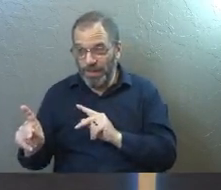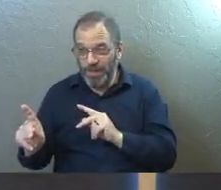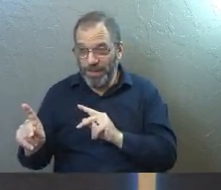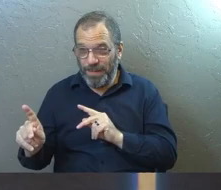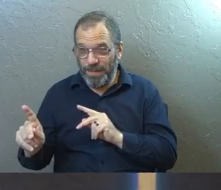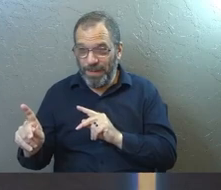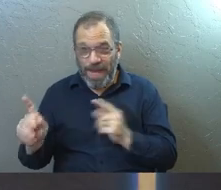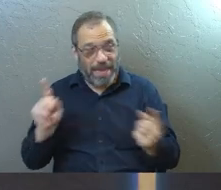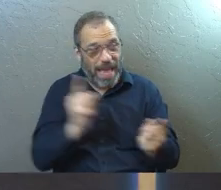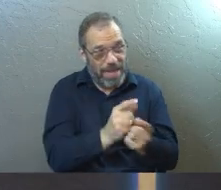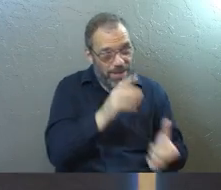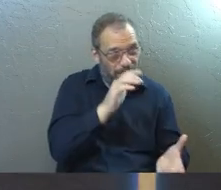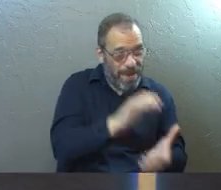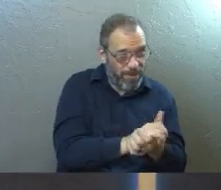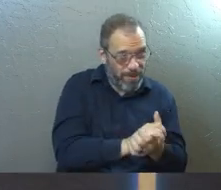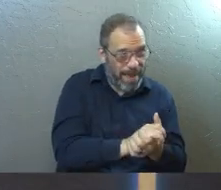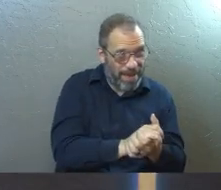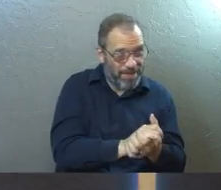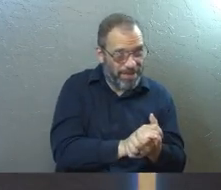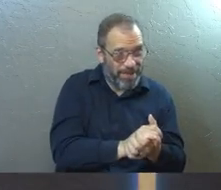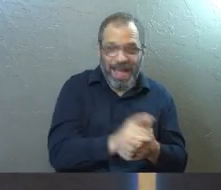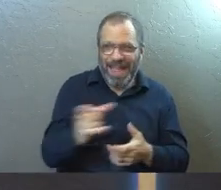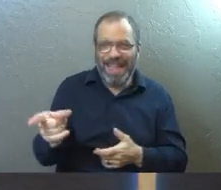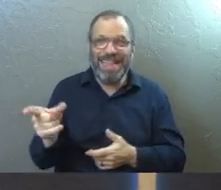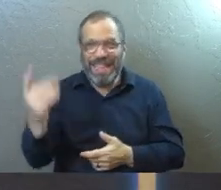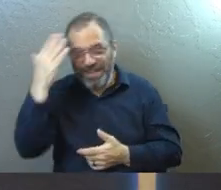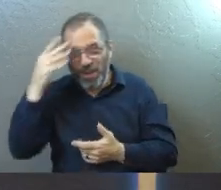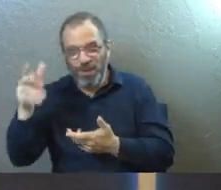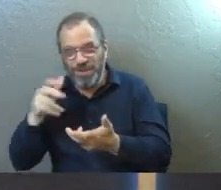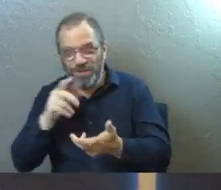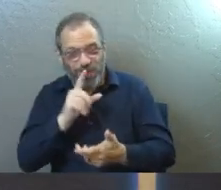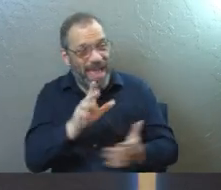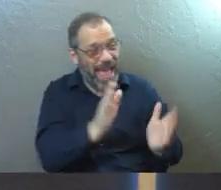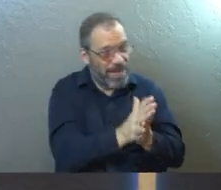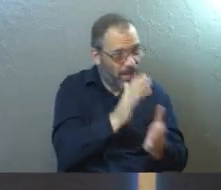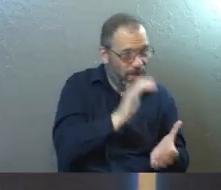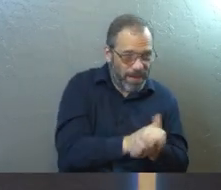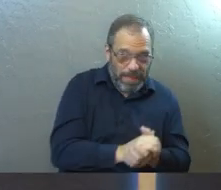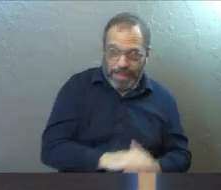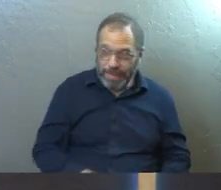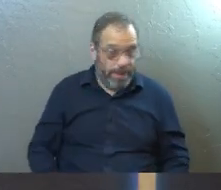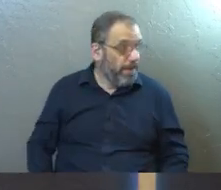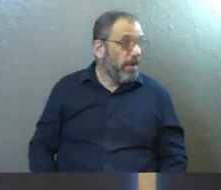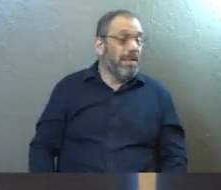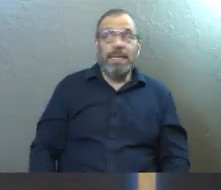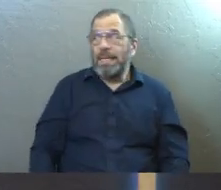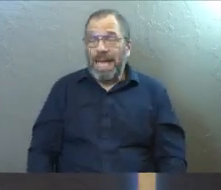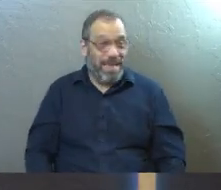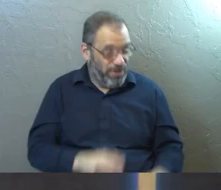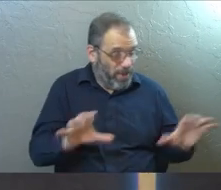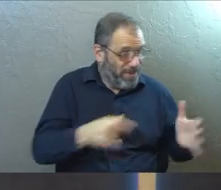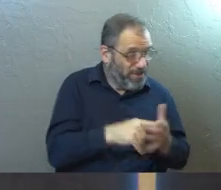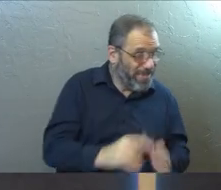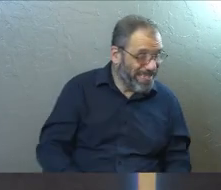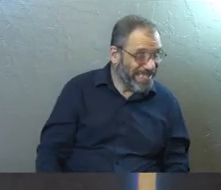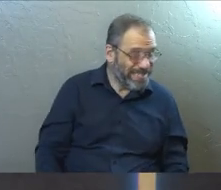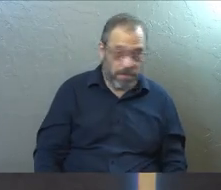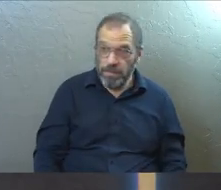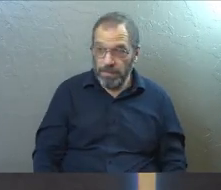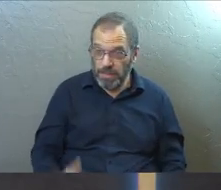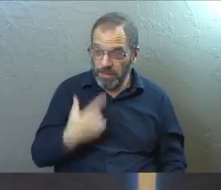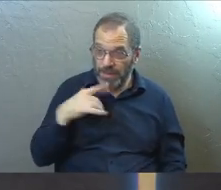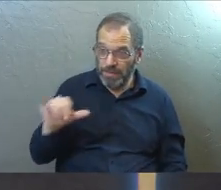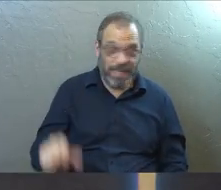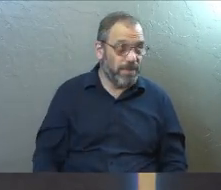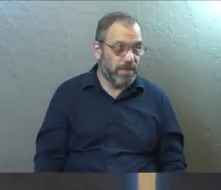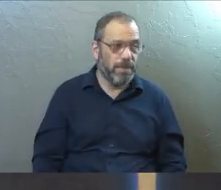then going to my wife and saying, they're laughing because they know it's true. And then going to my wife and say, hey, you want to do this? And it's like, well, did you tell him